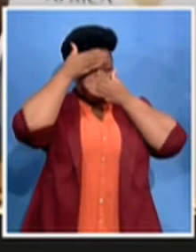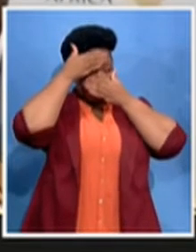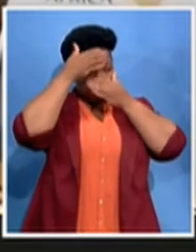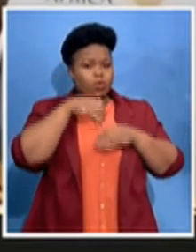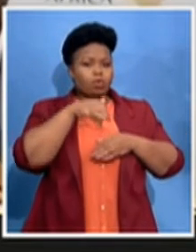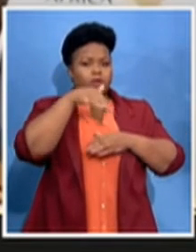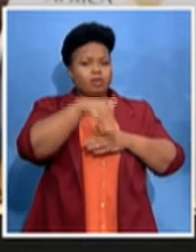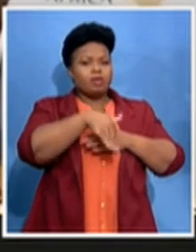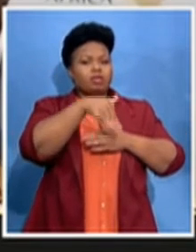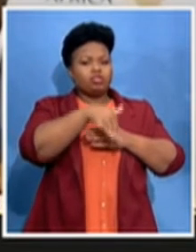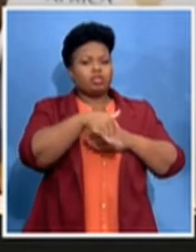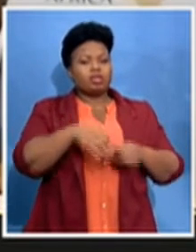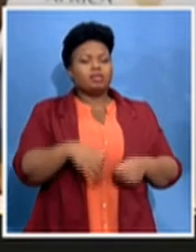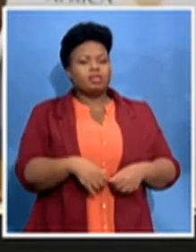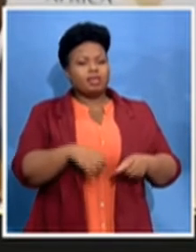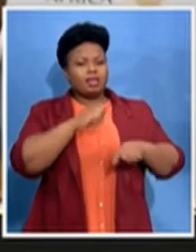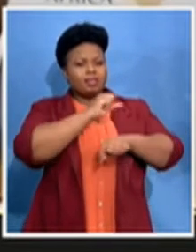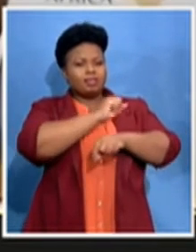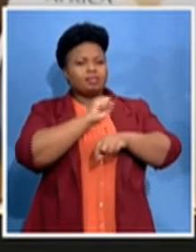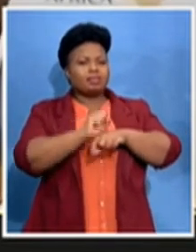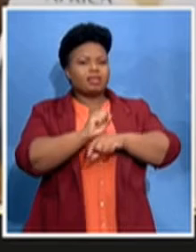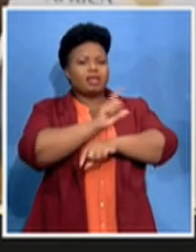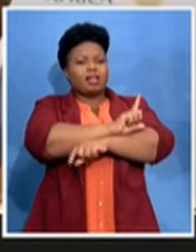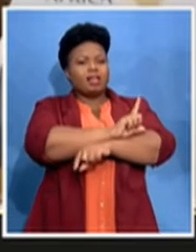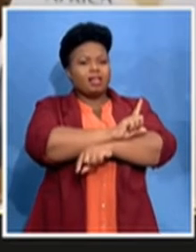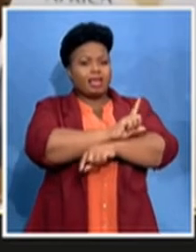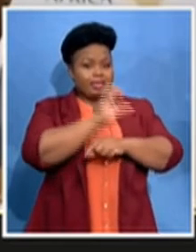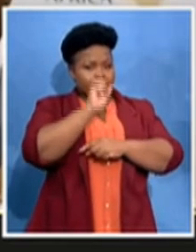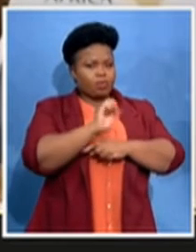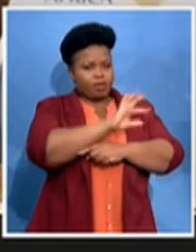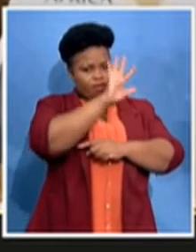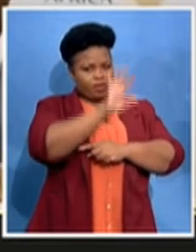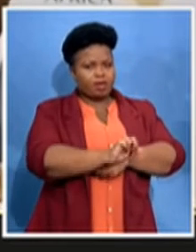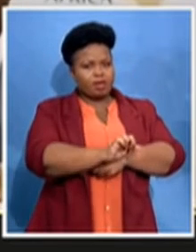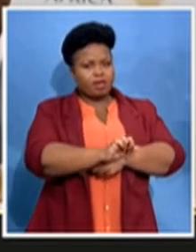and South Africa. The V2 variant, that is the